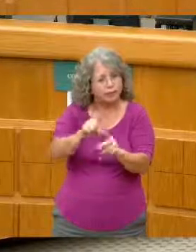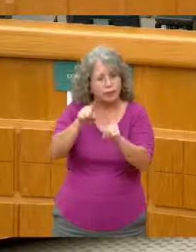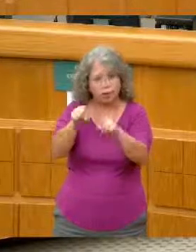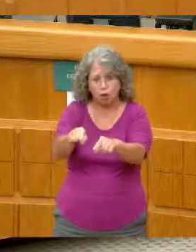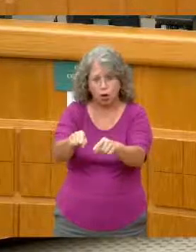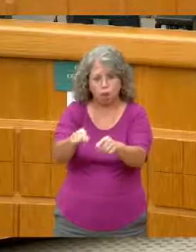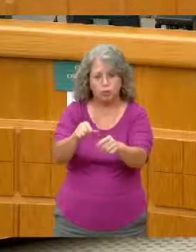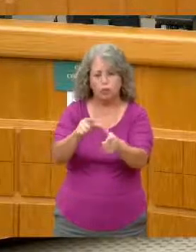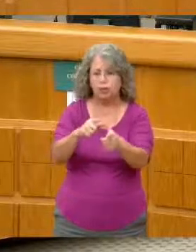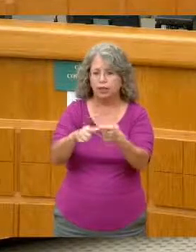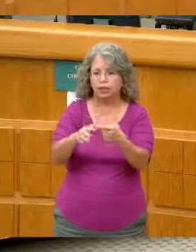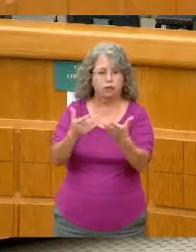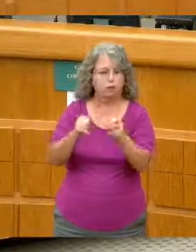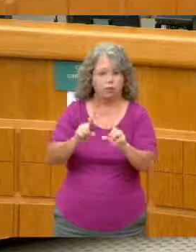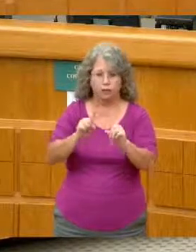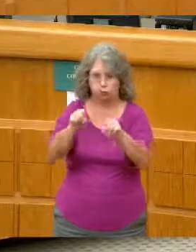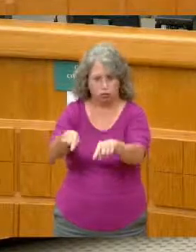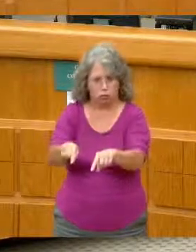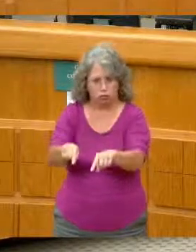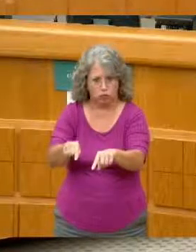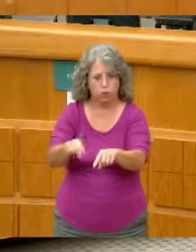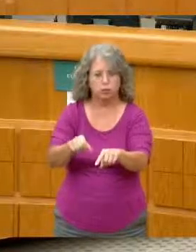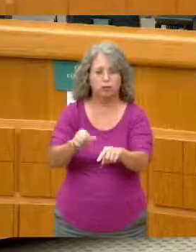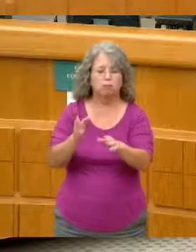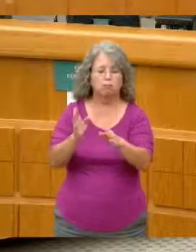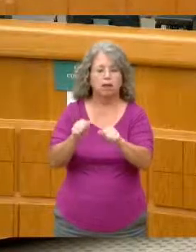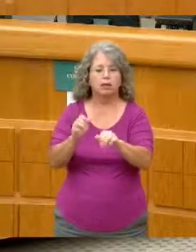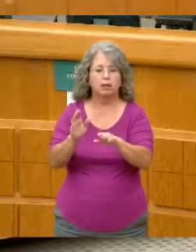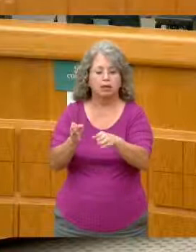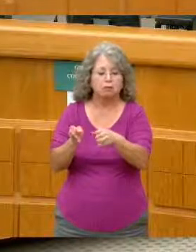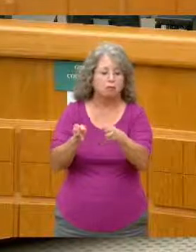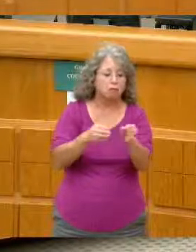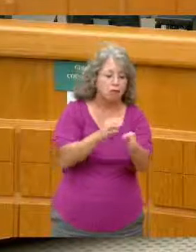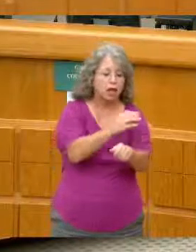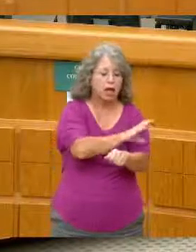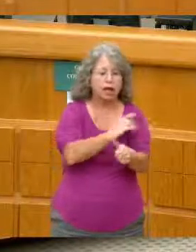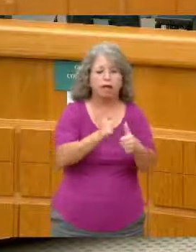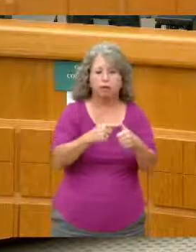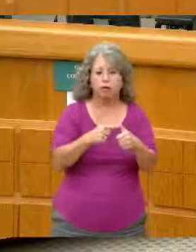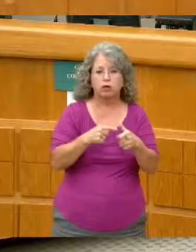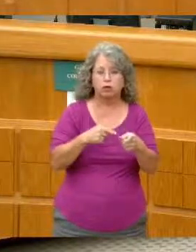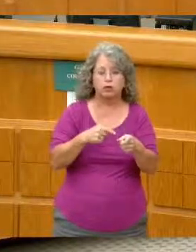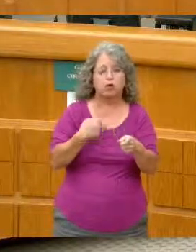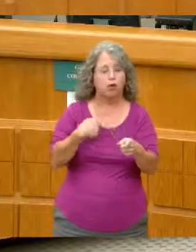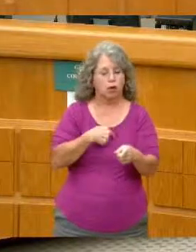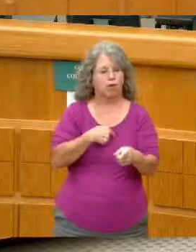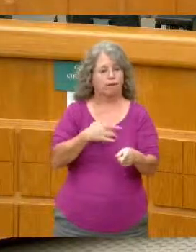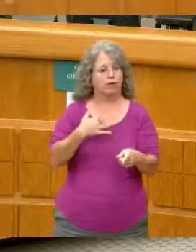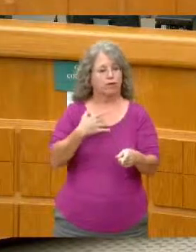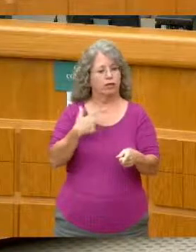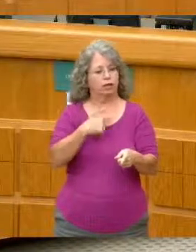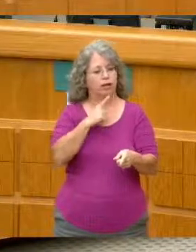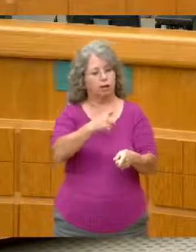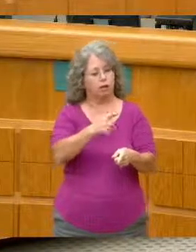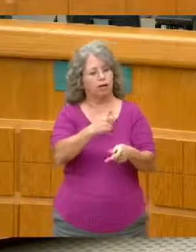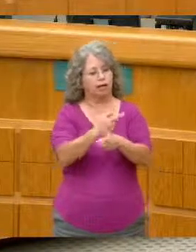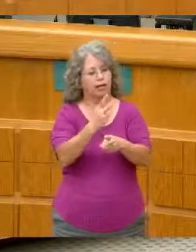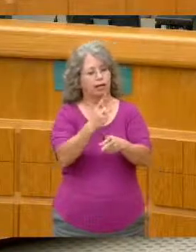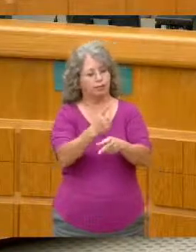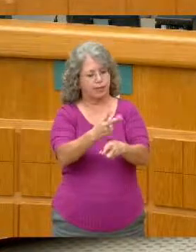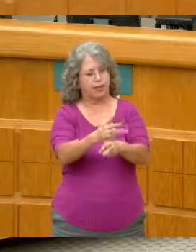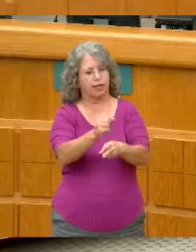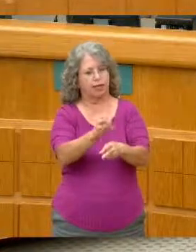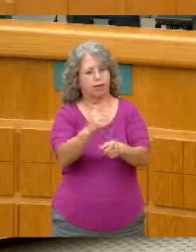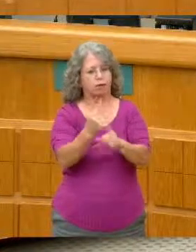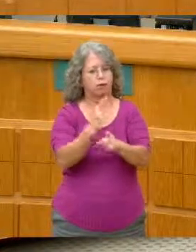for you if you don't need to be there is critical. And so I really believe that we are taking care of the exact people